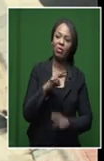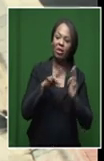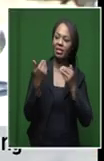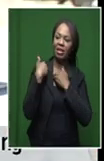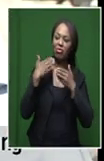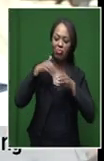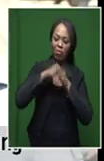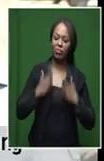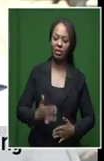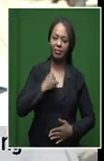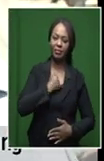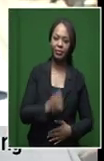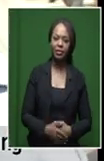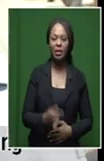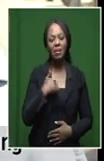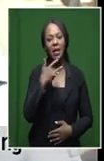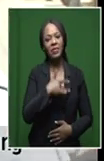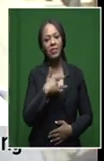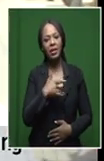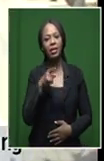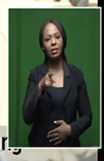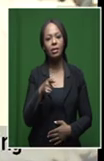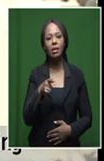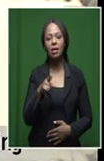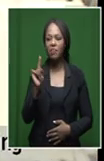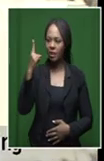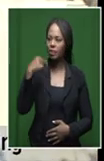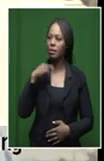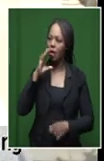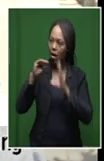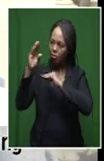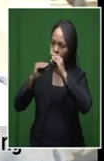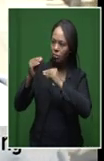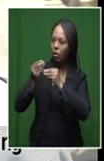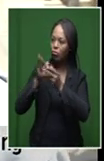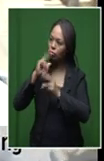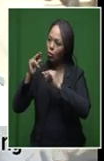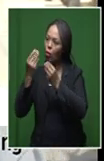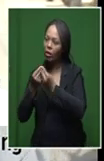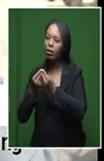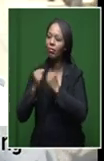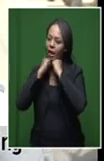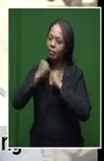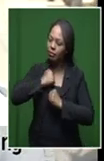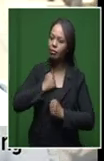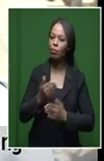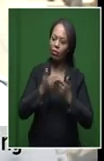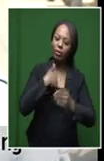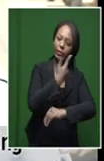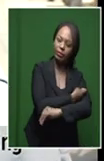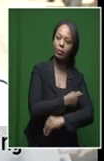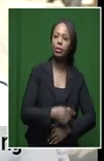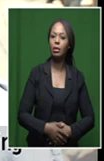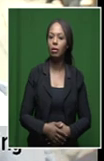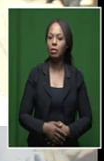bodies. Mina ngifila ngathi mele sikhuluma nama-parents wethu before sivaccinate. Ngoba mina ngifila ngathi le